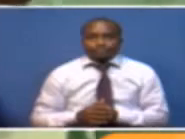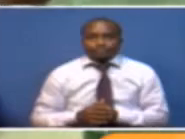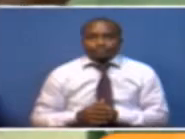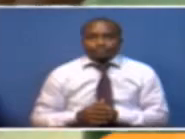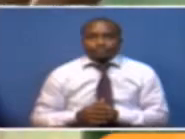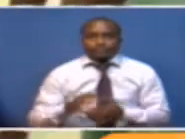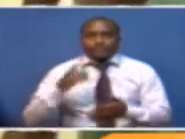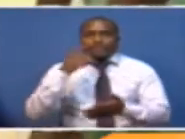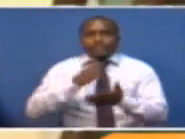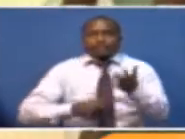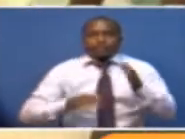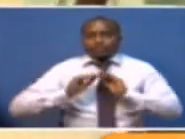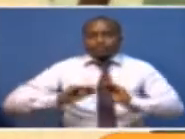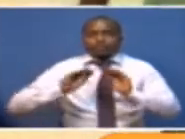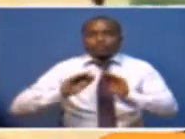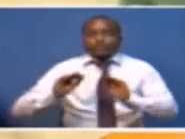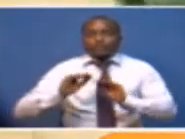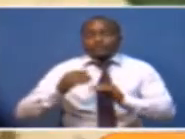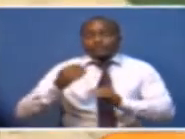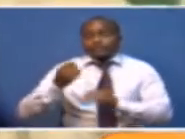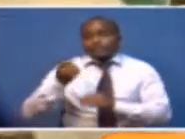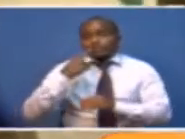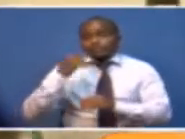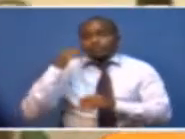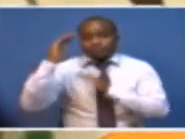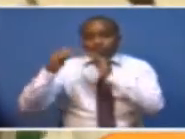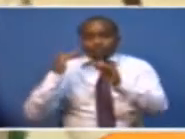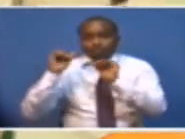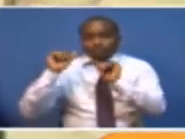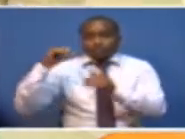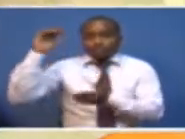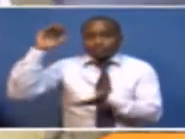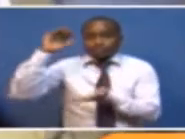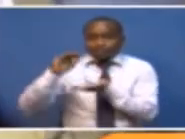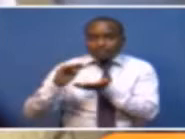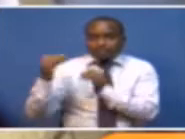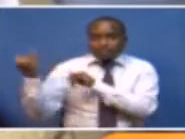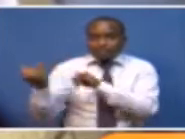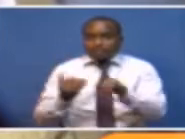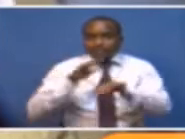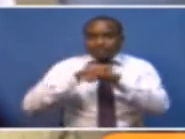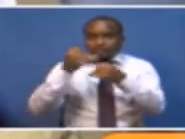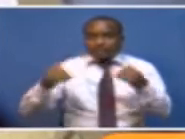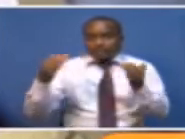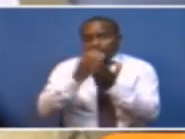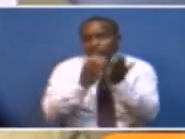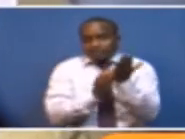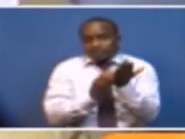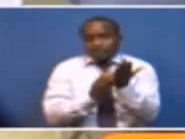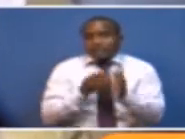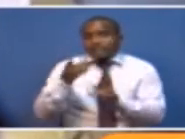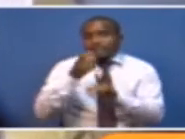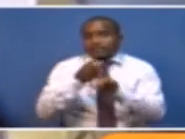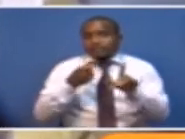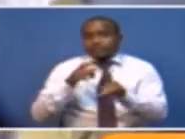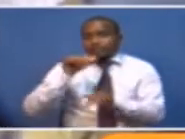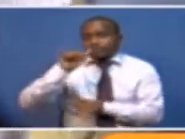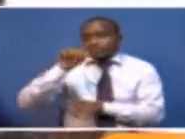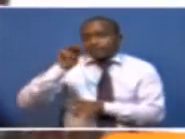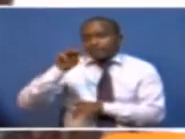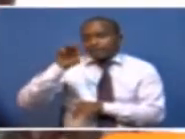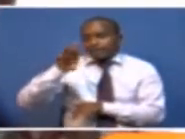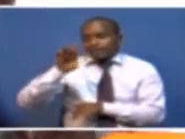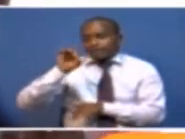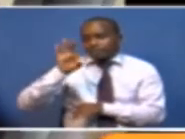cost of training medical professionals in the country can be reduced by introduction of online courses. This is according to Amref